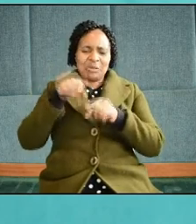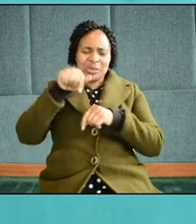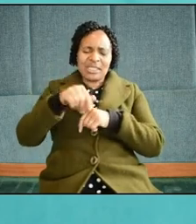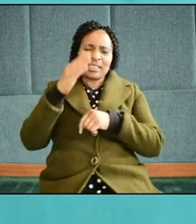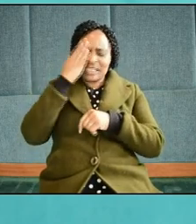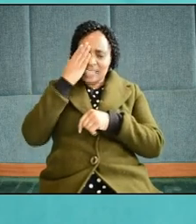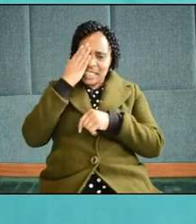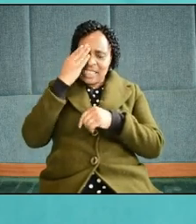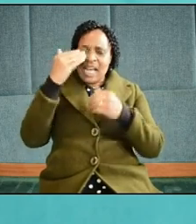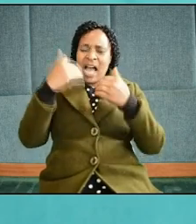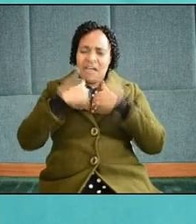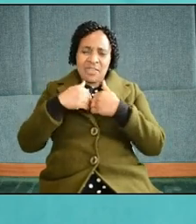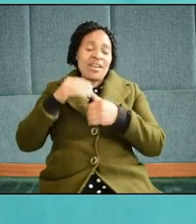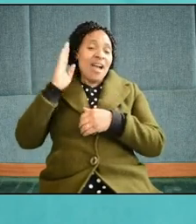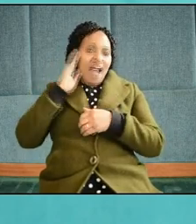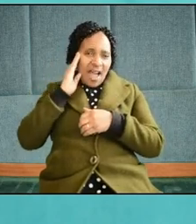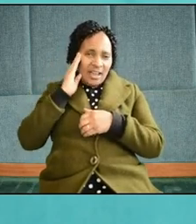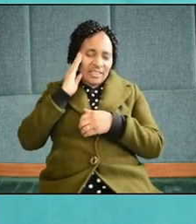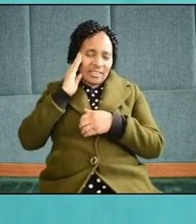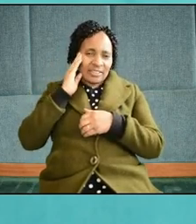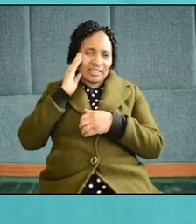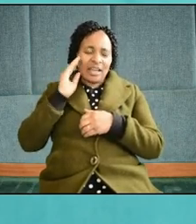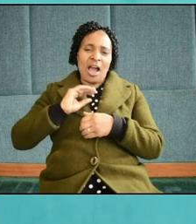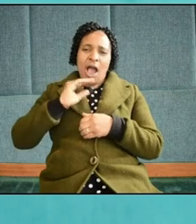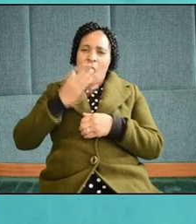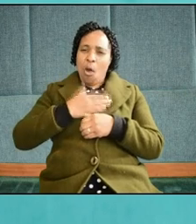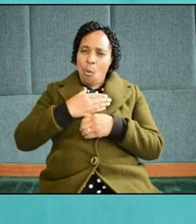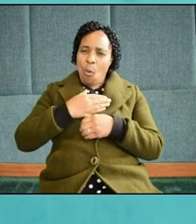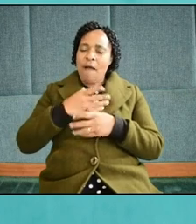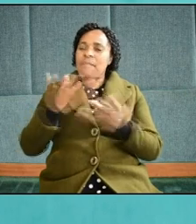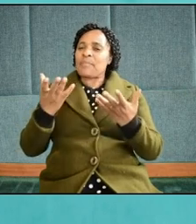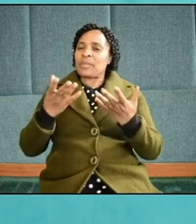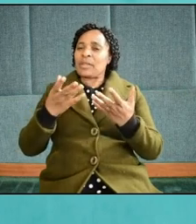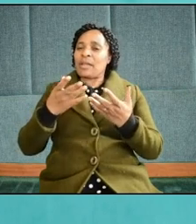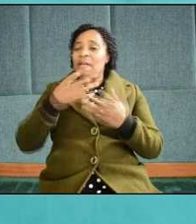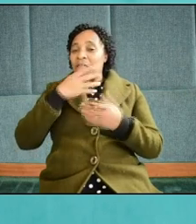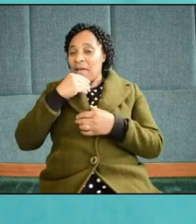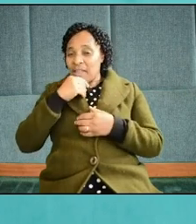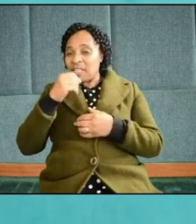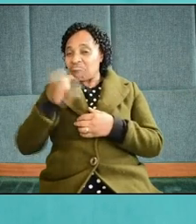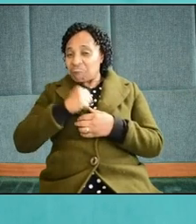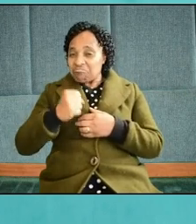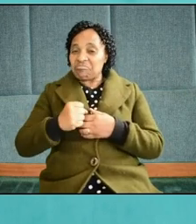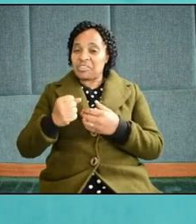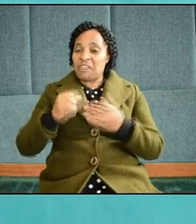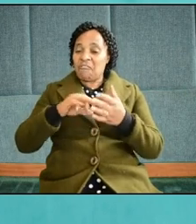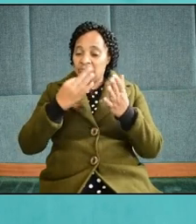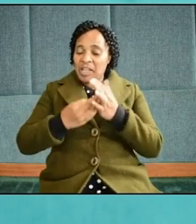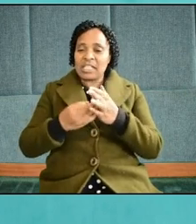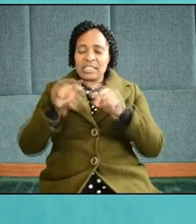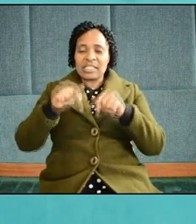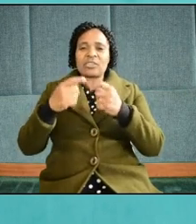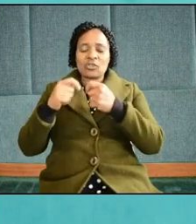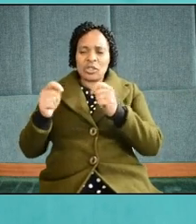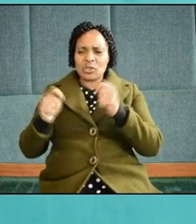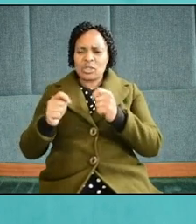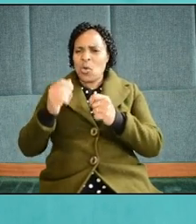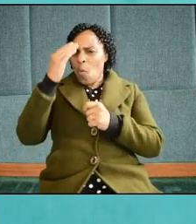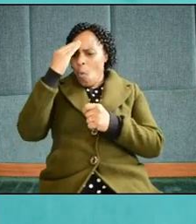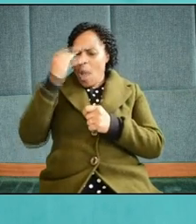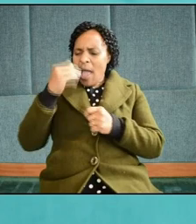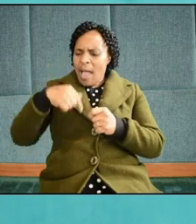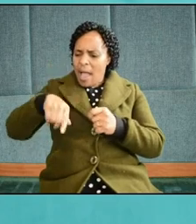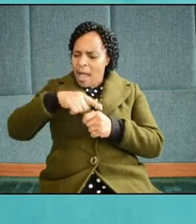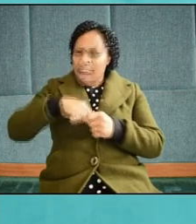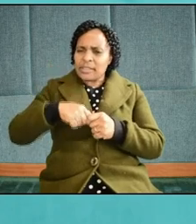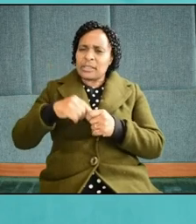Israelites, having heard that, you know, in our fathers failed this test, you know, then why don't we ask God to guide